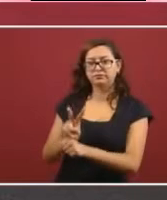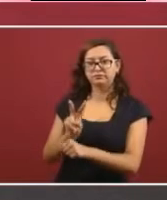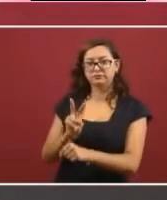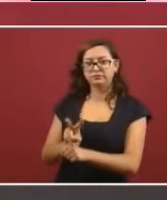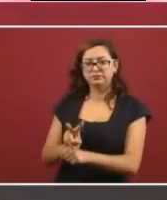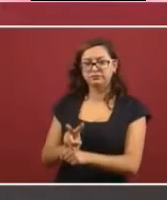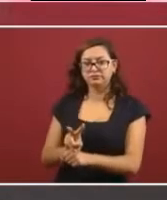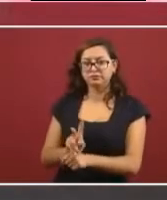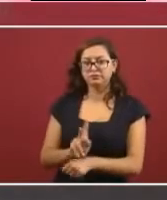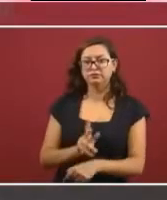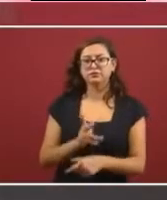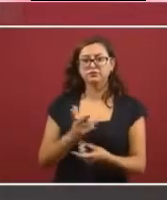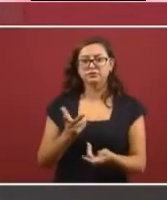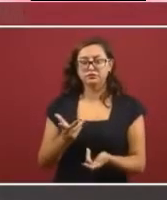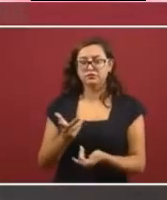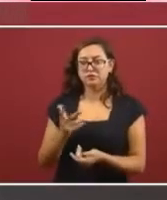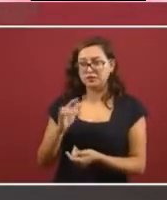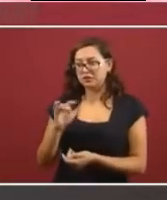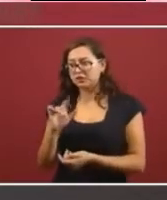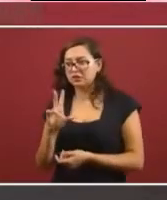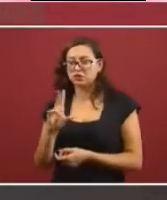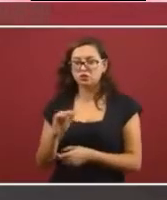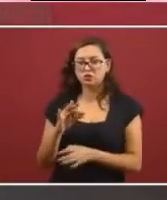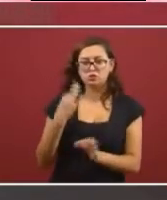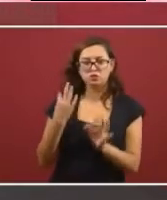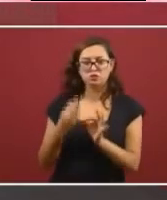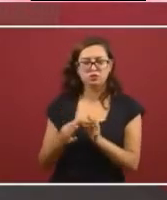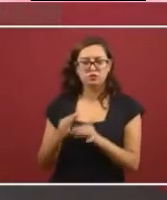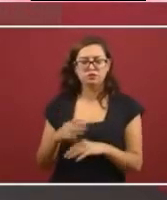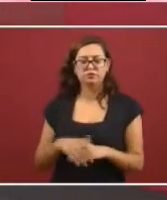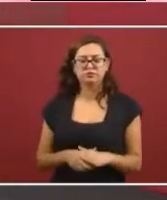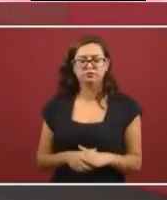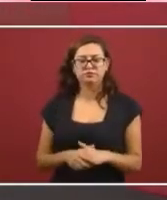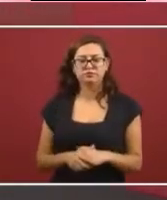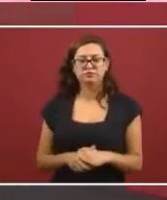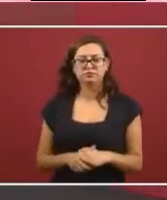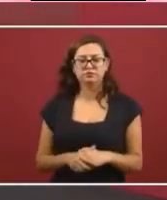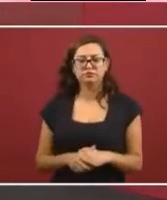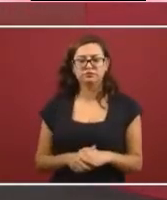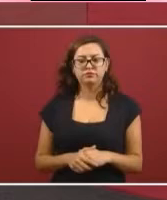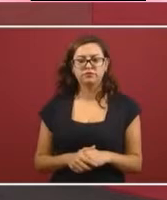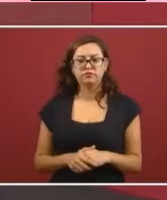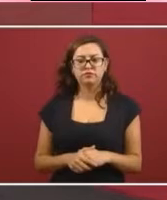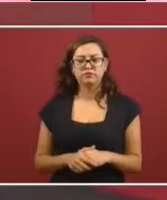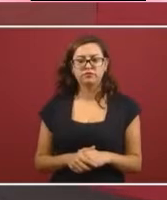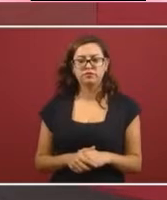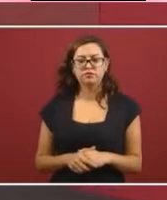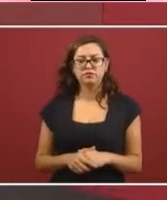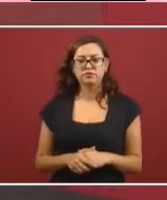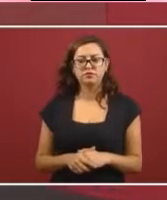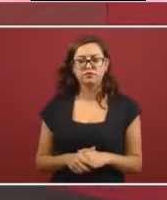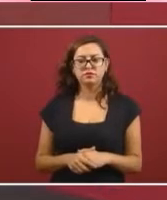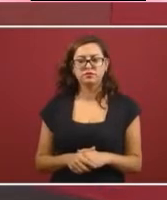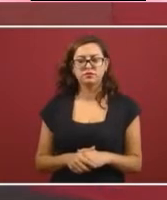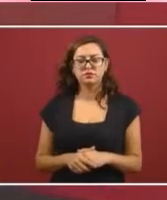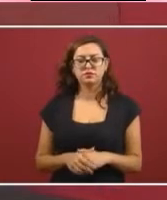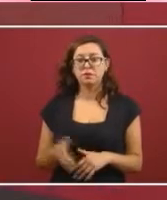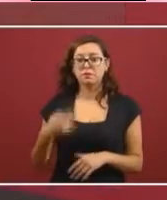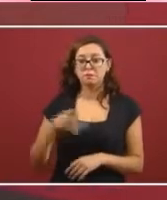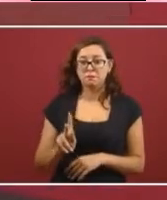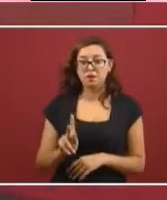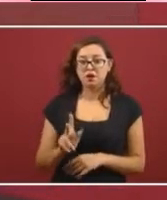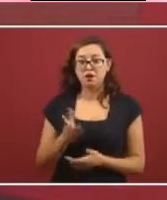they're going to be checking like a supervisor will check them at random, but whoever,